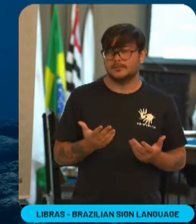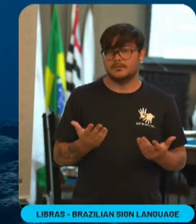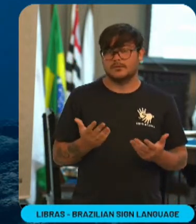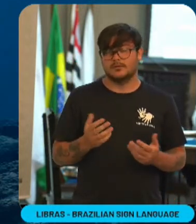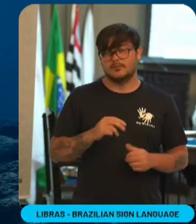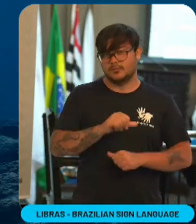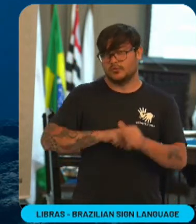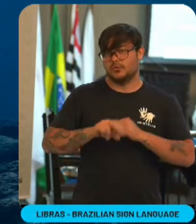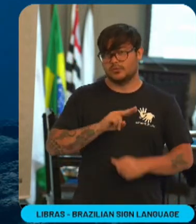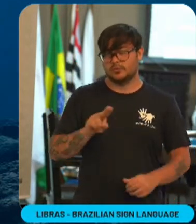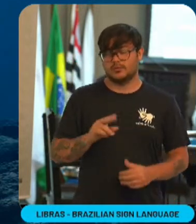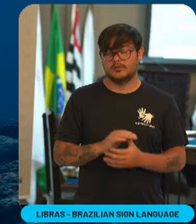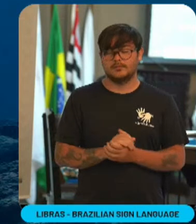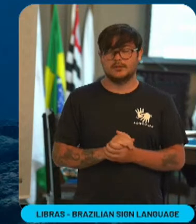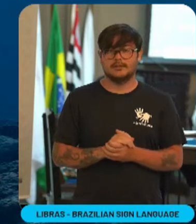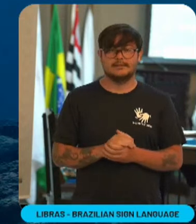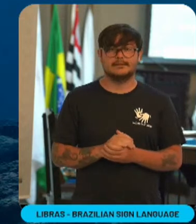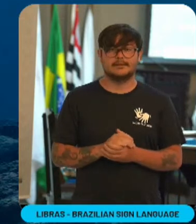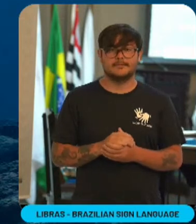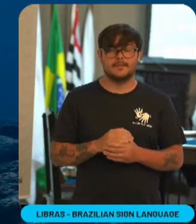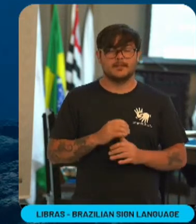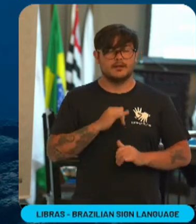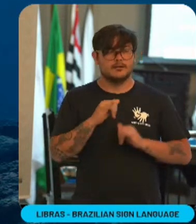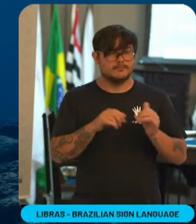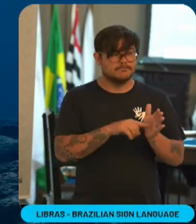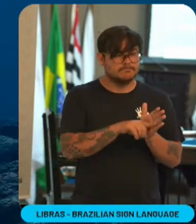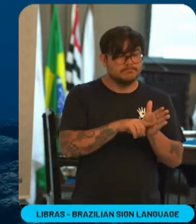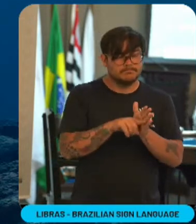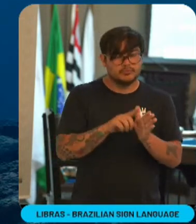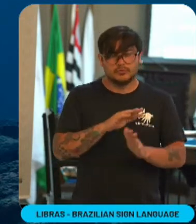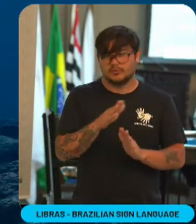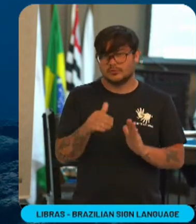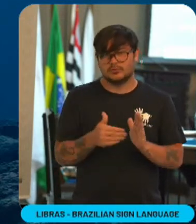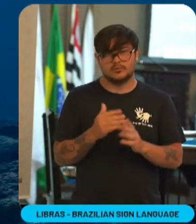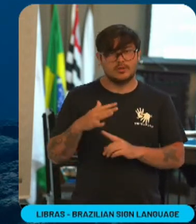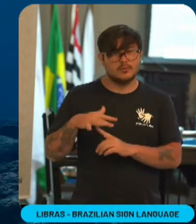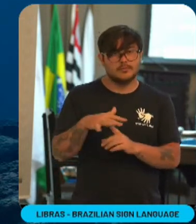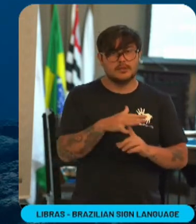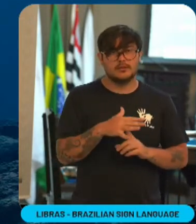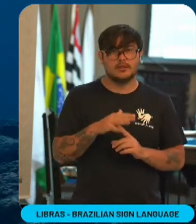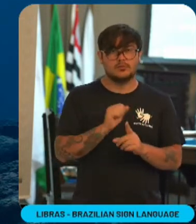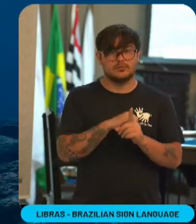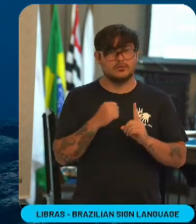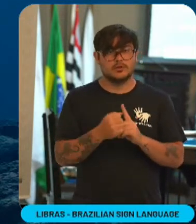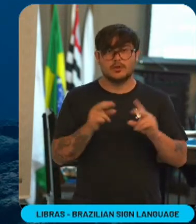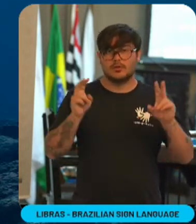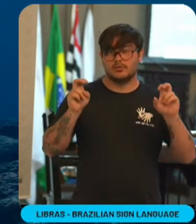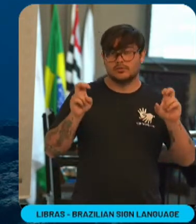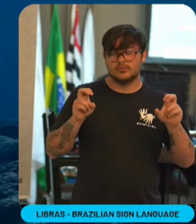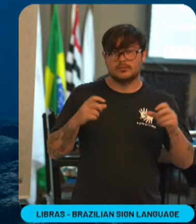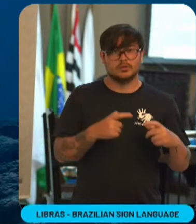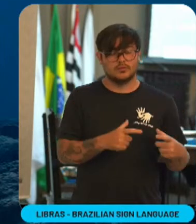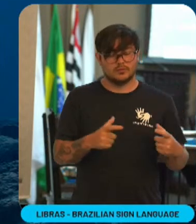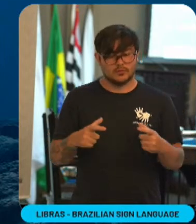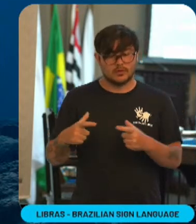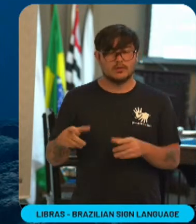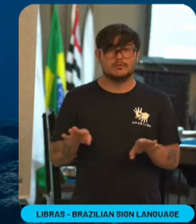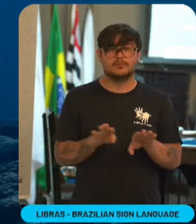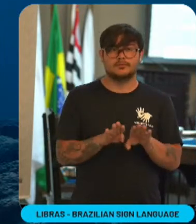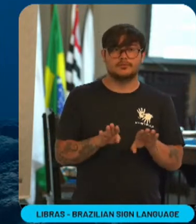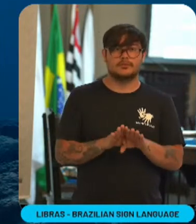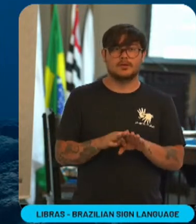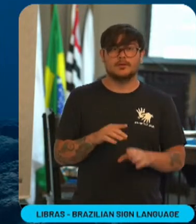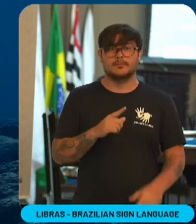called Climate Action Master Plan considers not only environmental analysis but also social and the